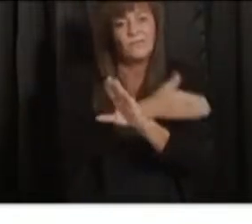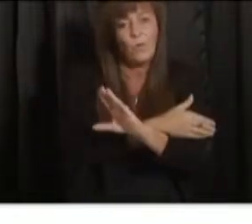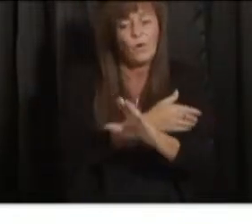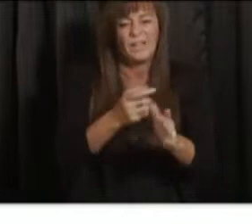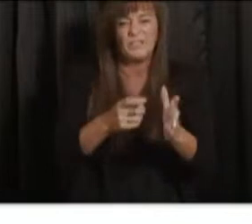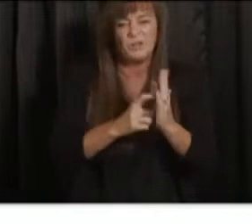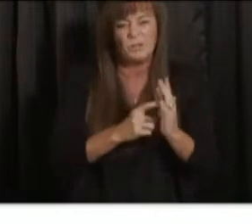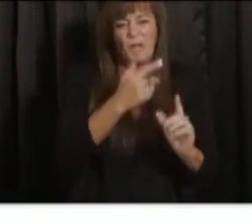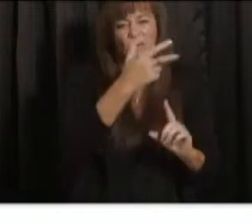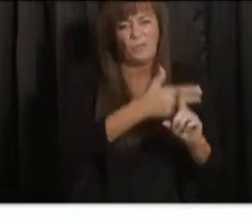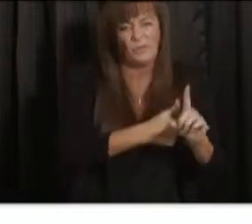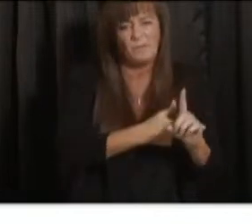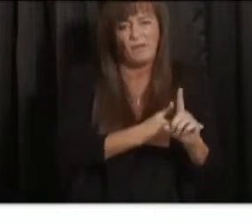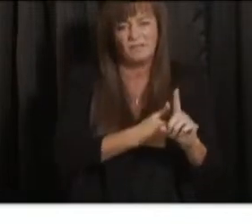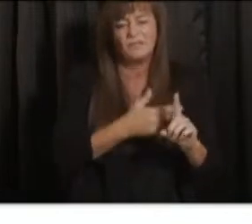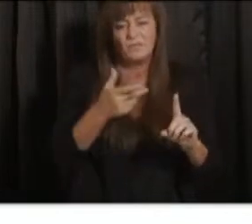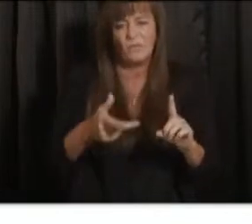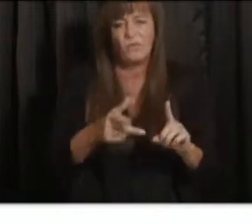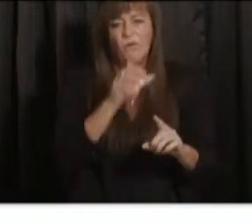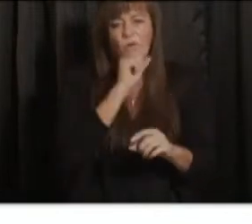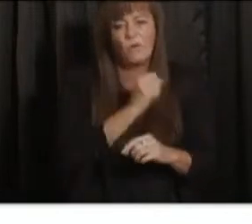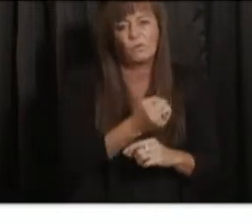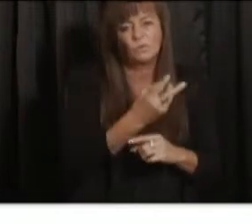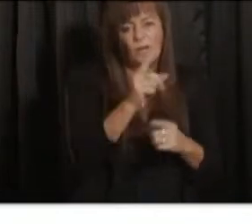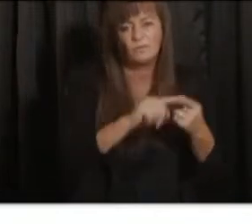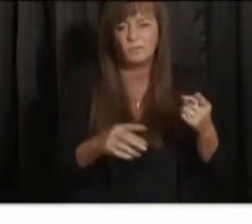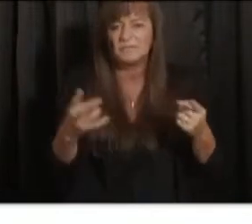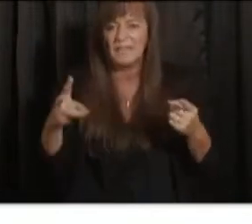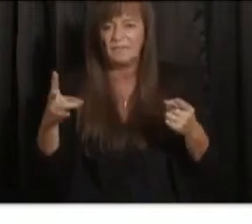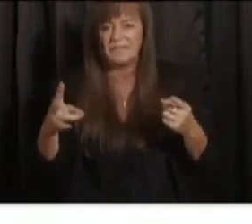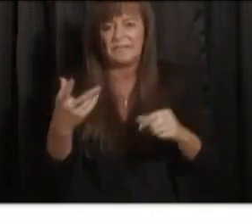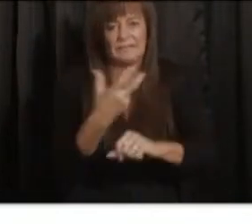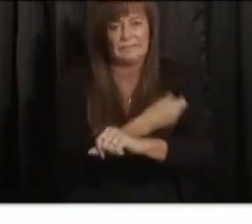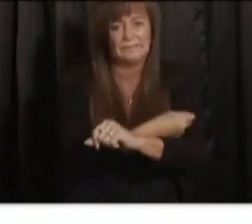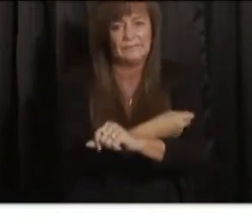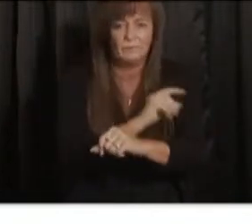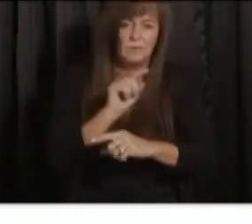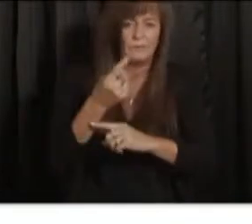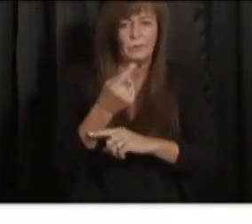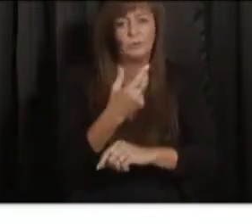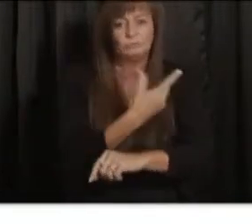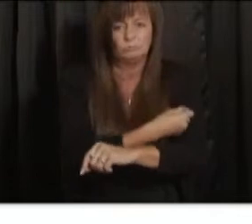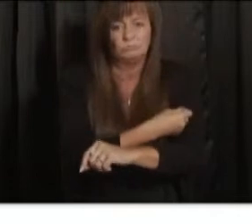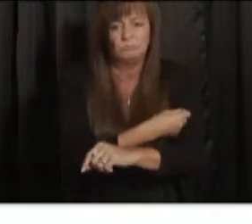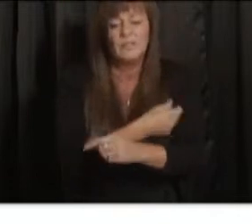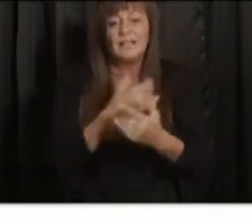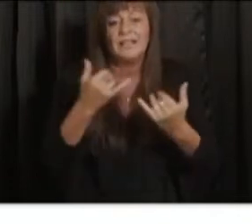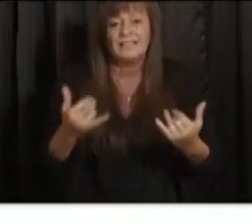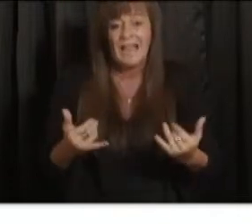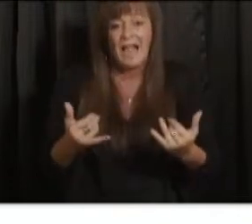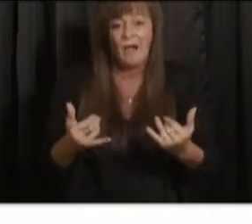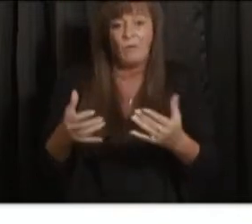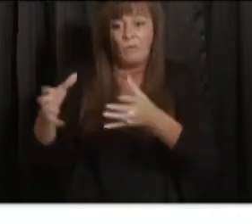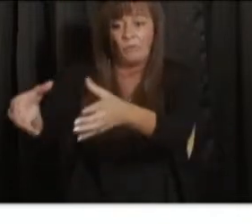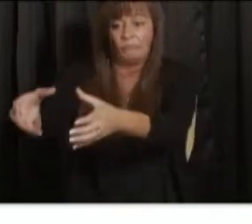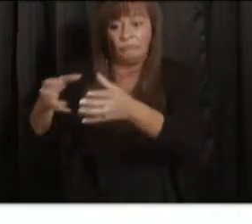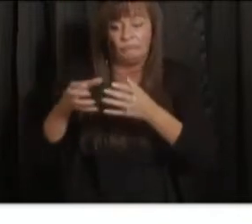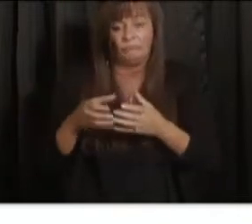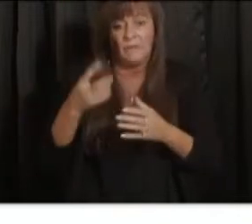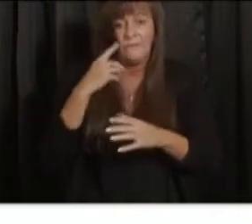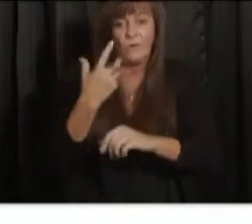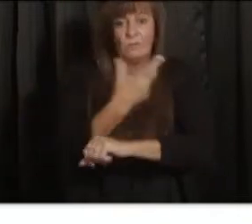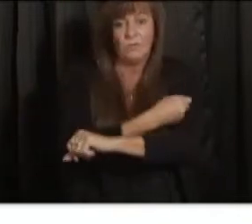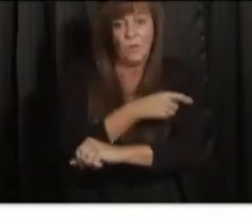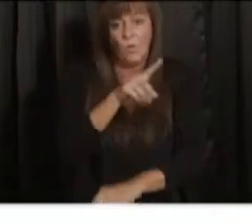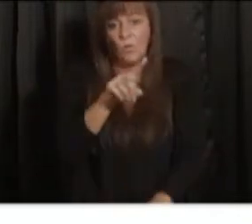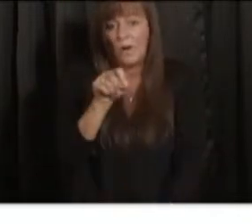with one dose. With the vaccine that has been allocated to Colorado, we have received